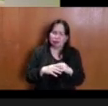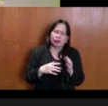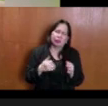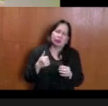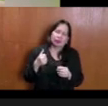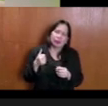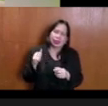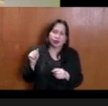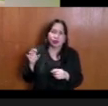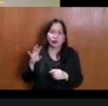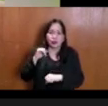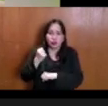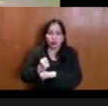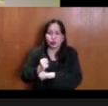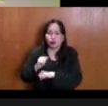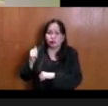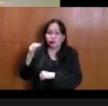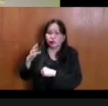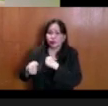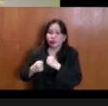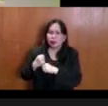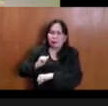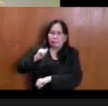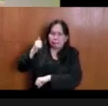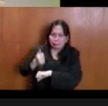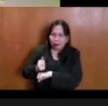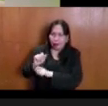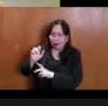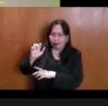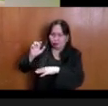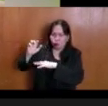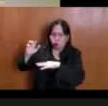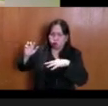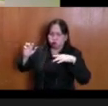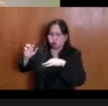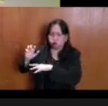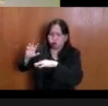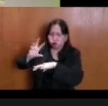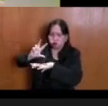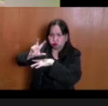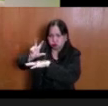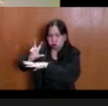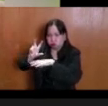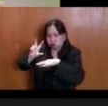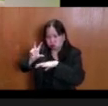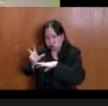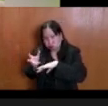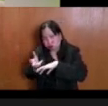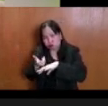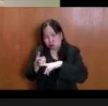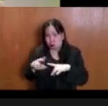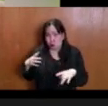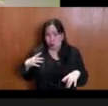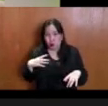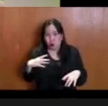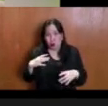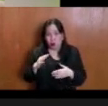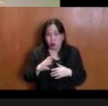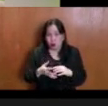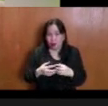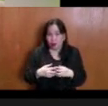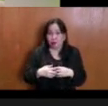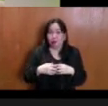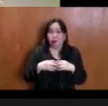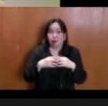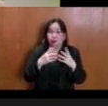or even 15 years. So does it mean that we have to wait for that 10 to 15 years before we can start